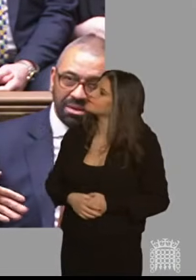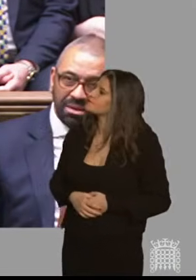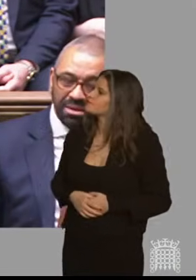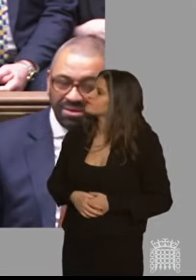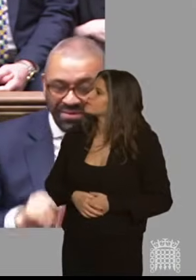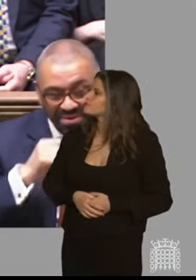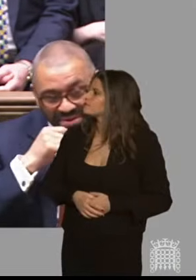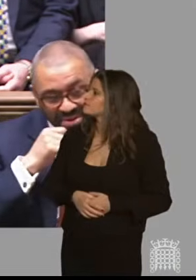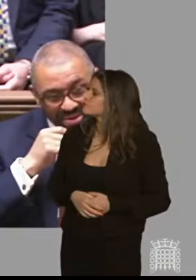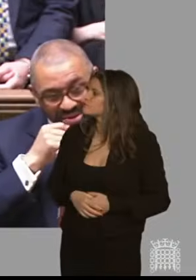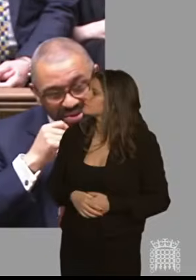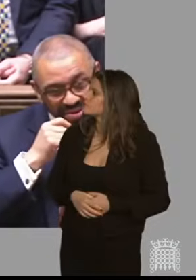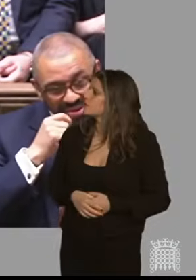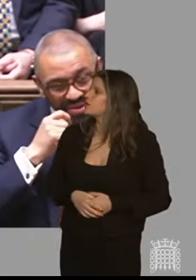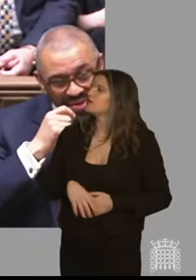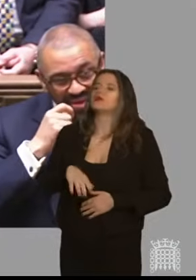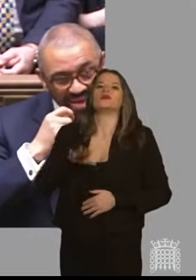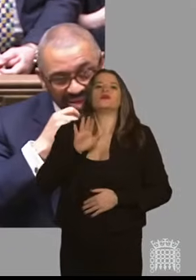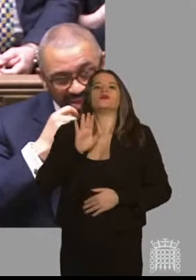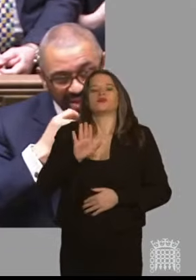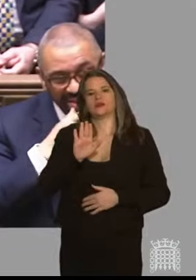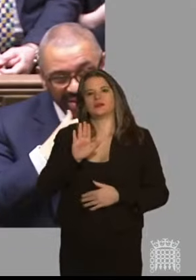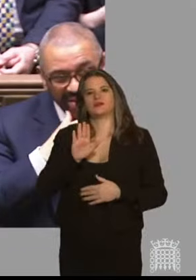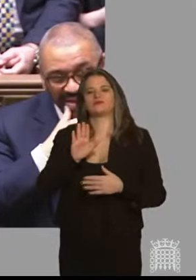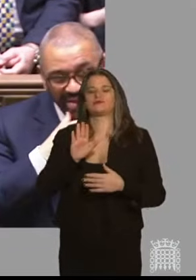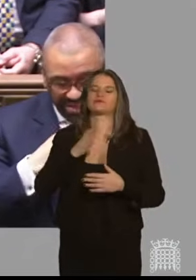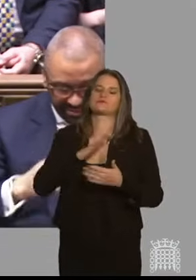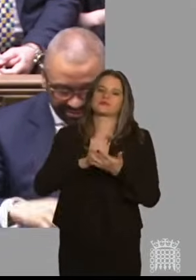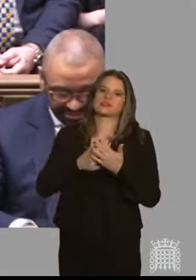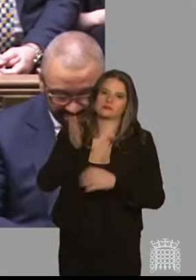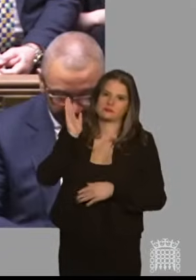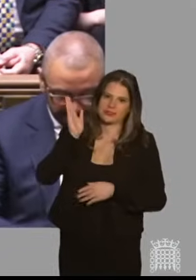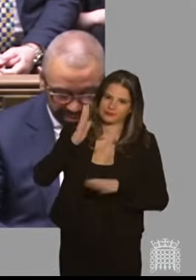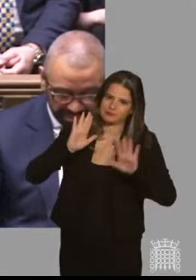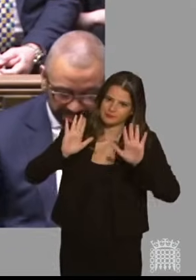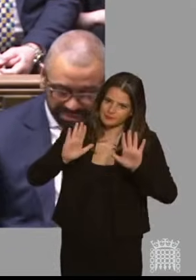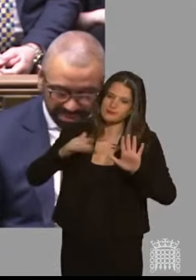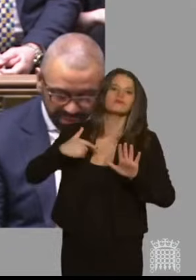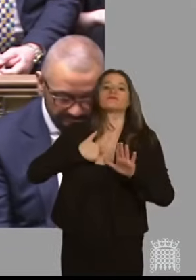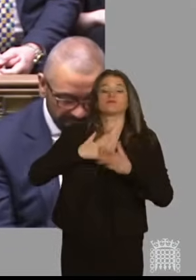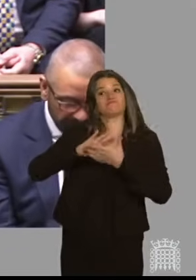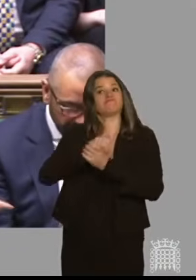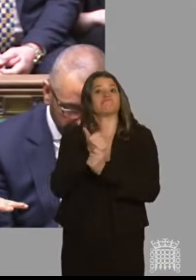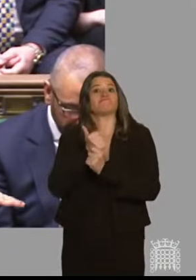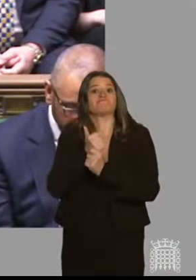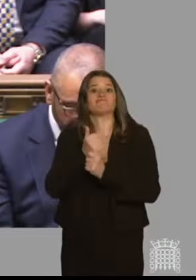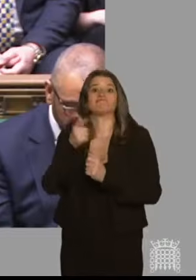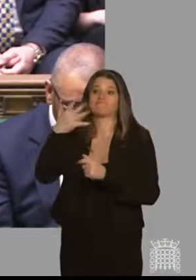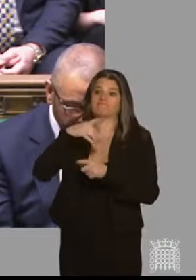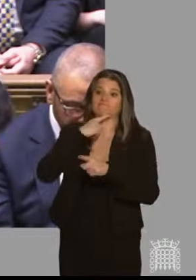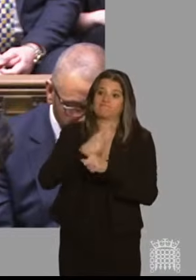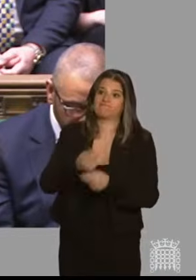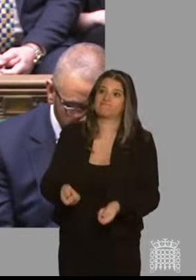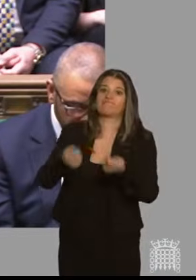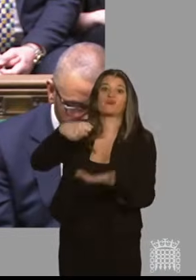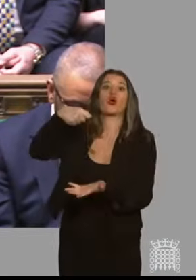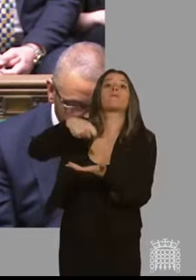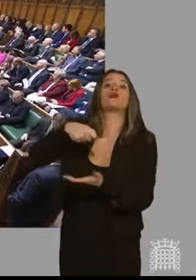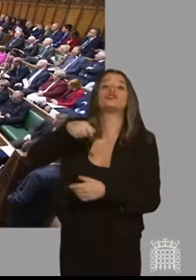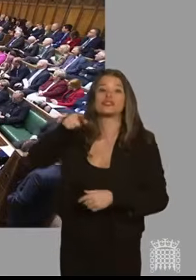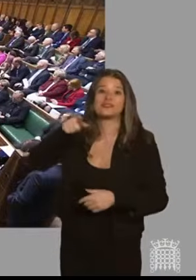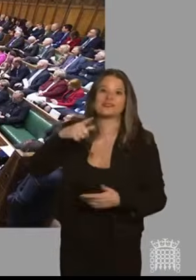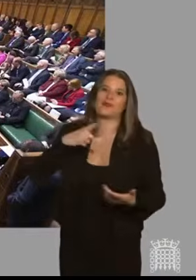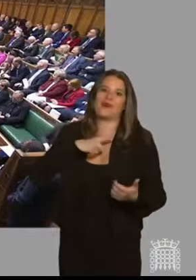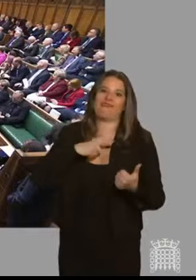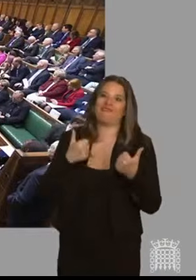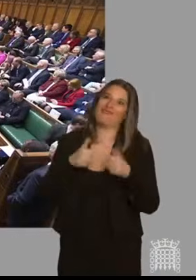what have we heard, Mr. Speaker, from the Shadow Chief Secretary? The Shadow Chief Secretary of the Treasury confirmed. Sorry. Shh.